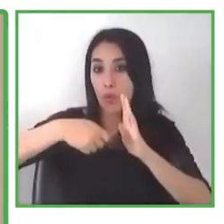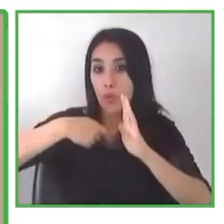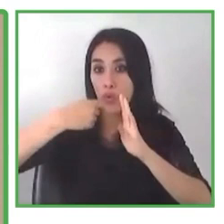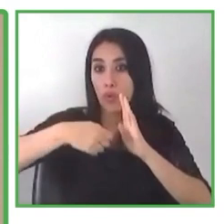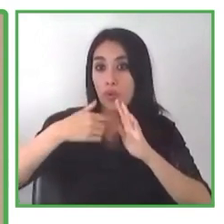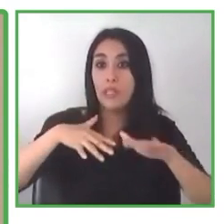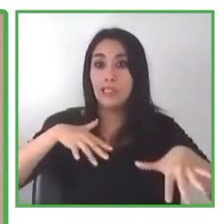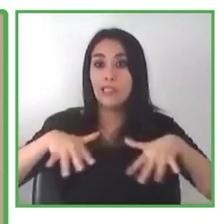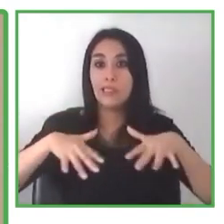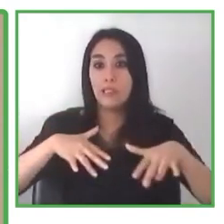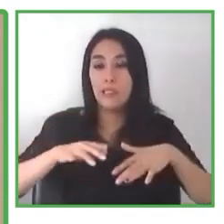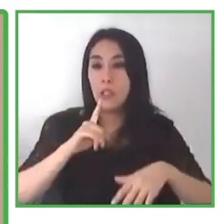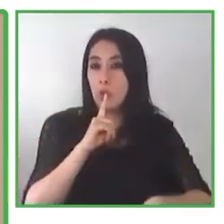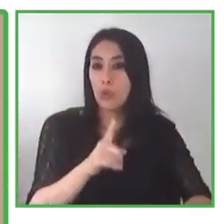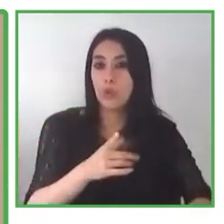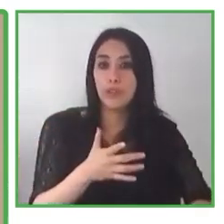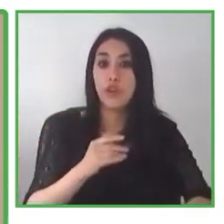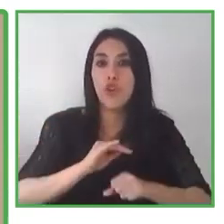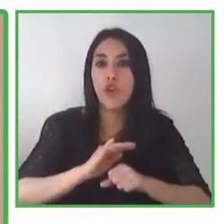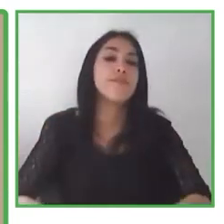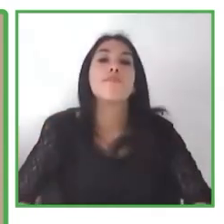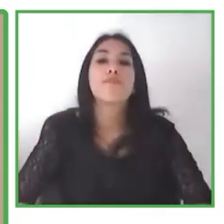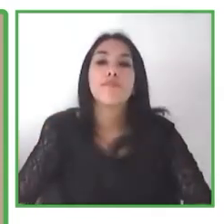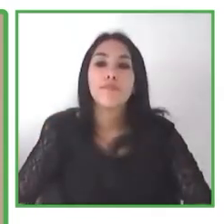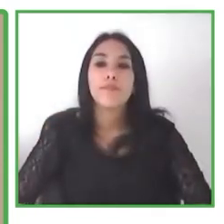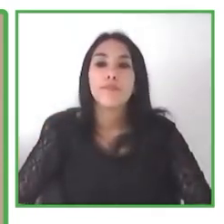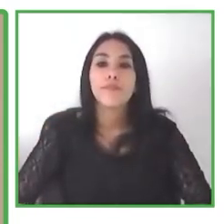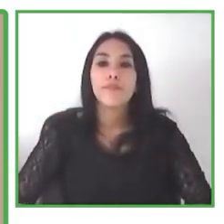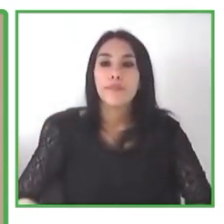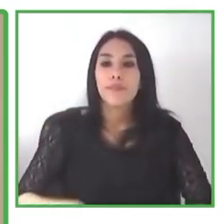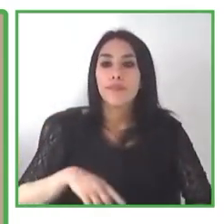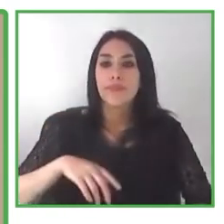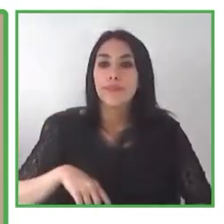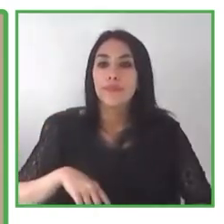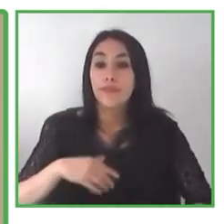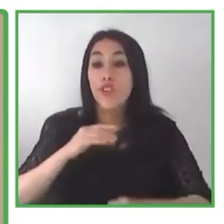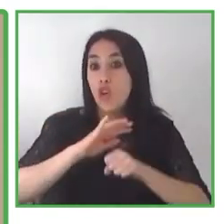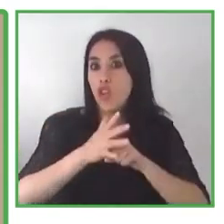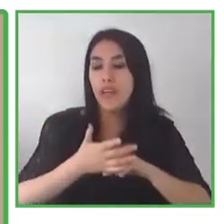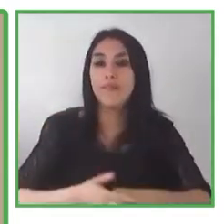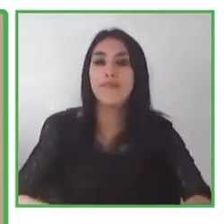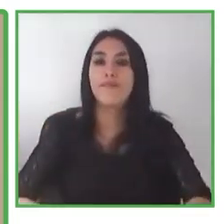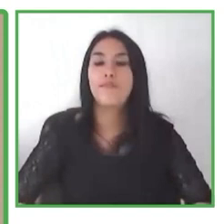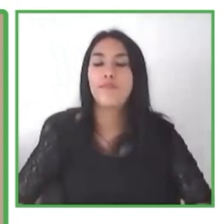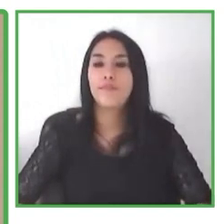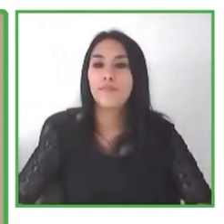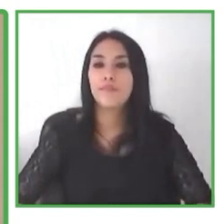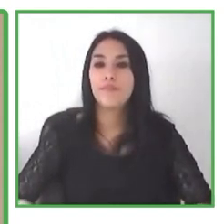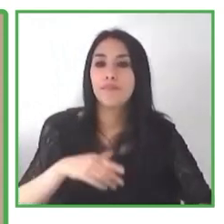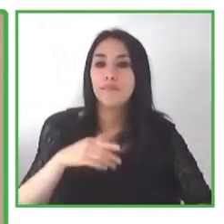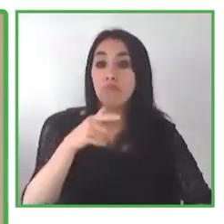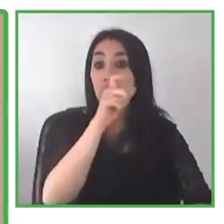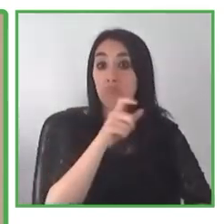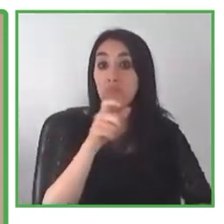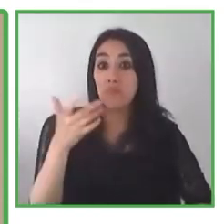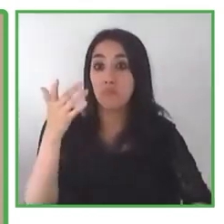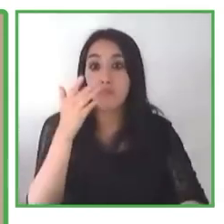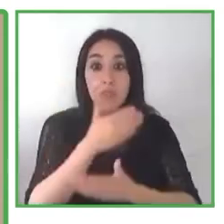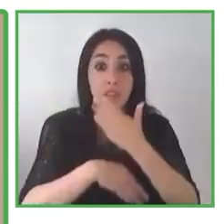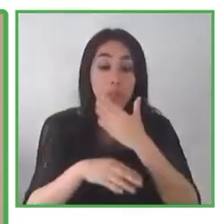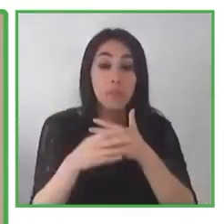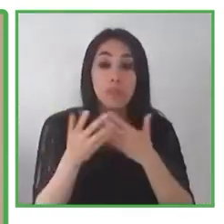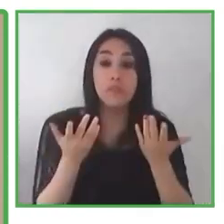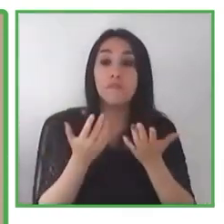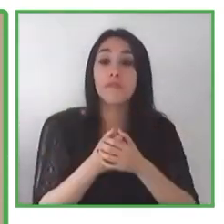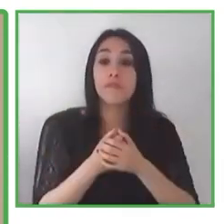projects also include some measures specific for COVID-19. The CEPAL has published the